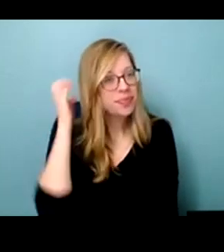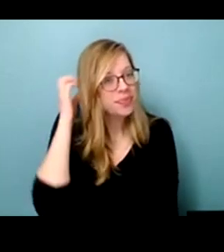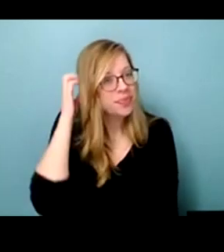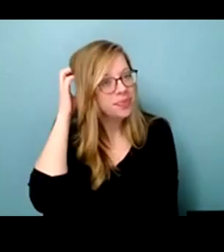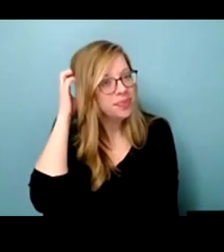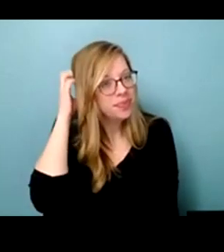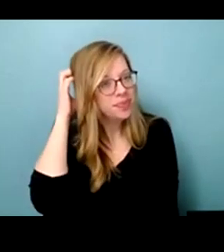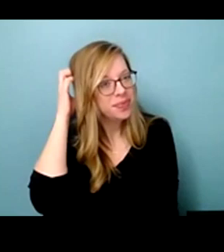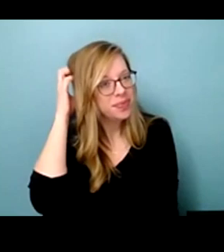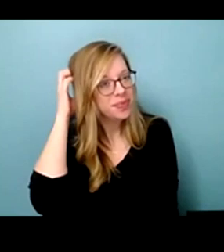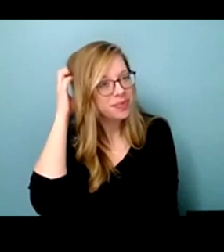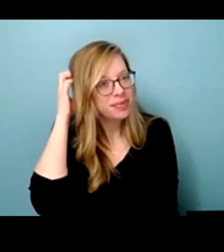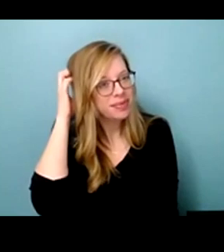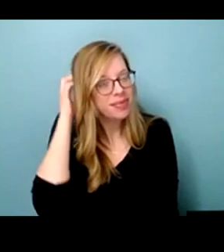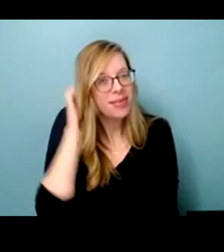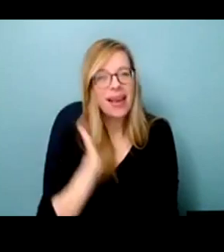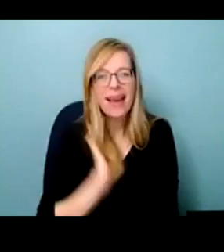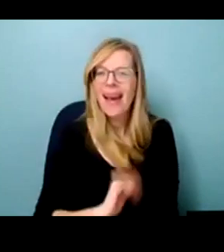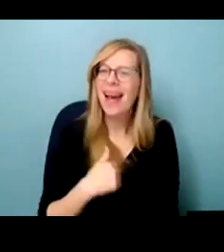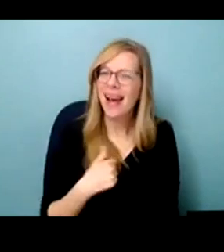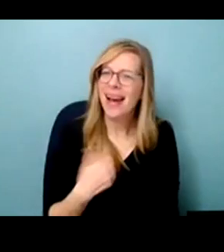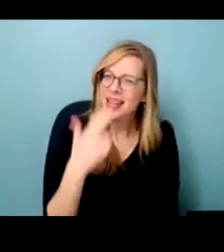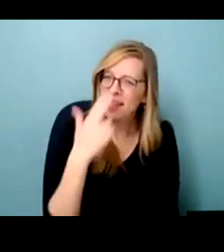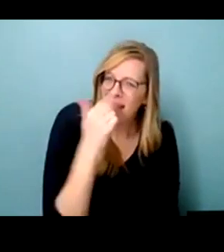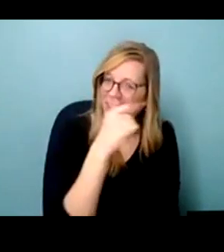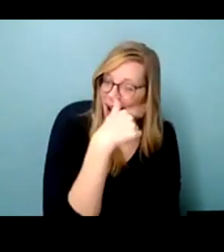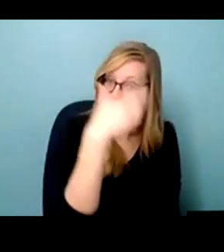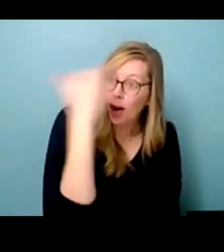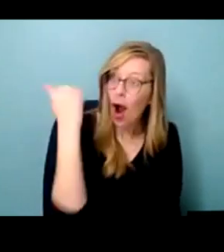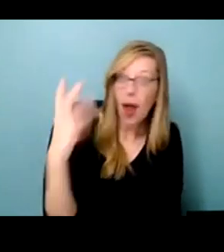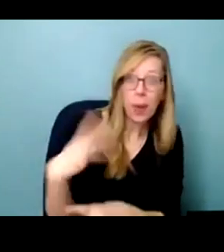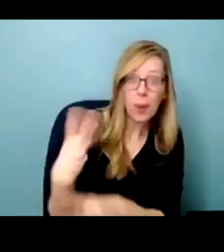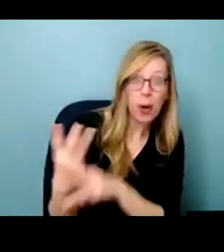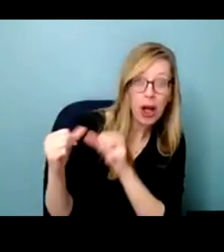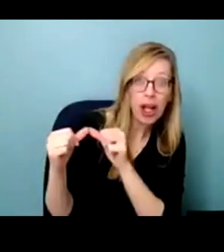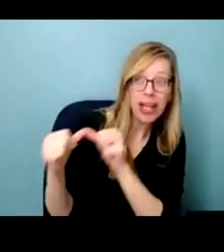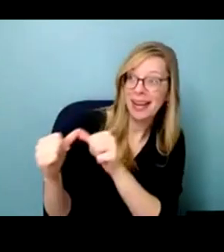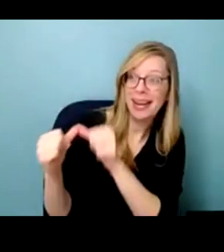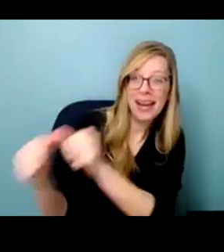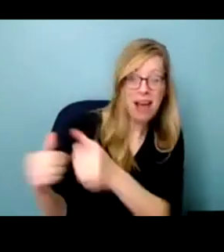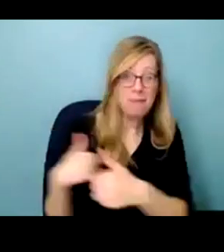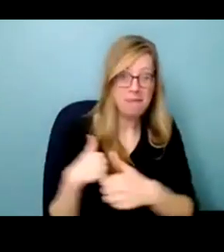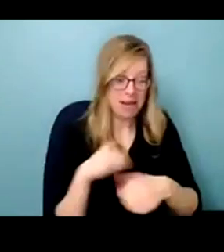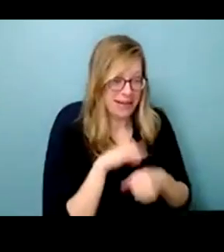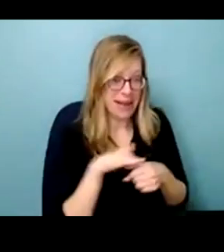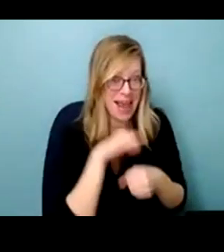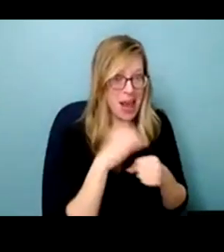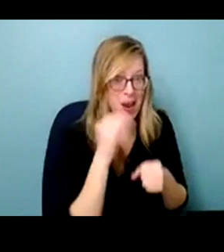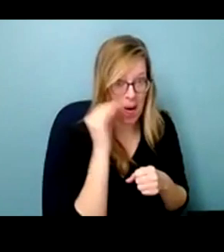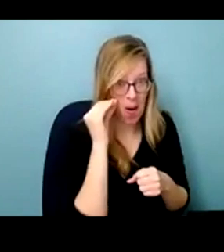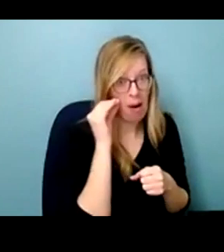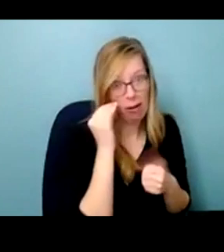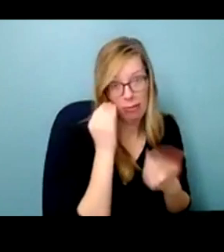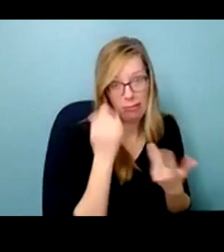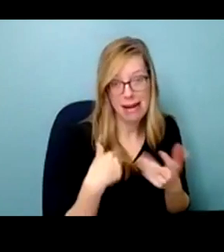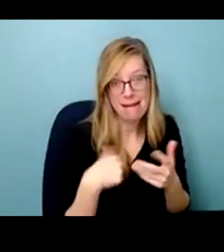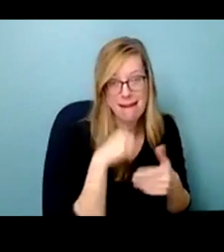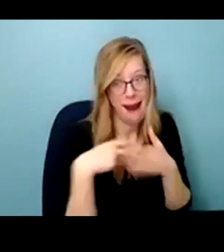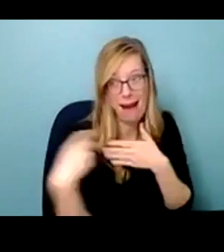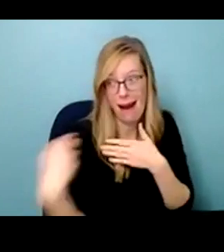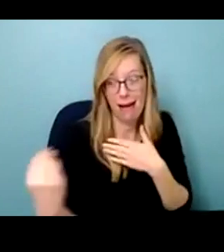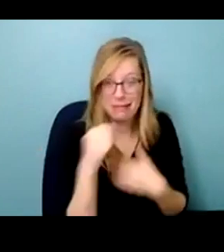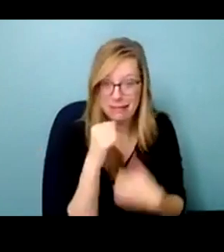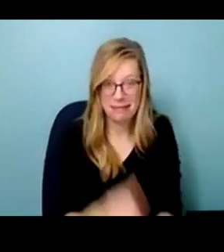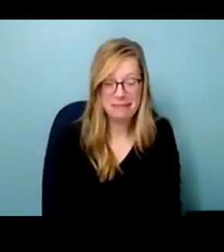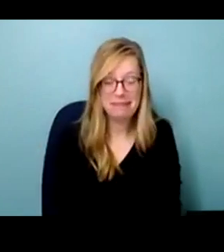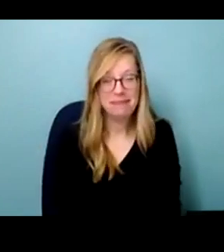I think I've forgotten that there's a bit of a world out there. I haven't left my home much these days.